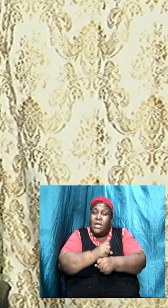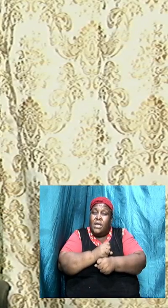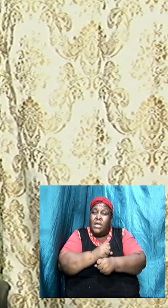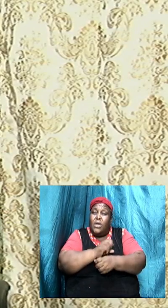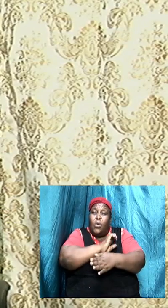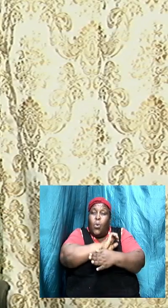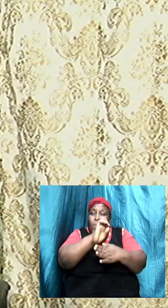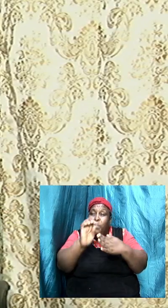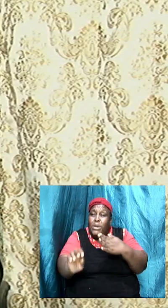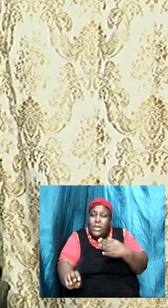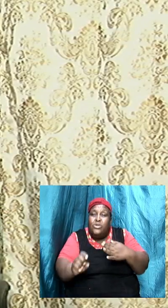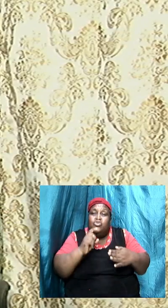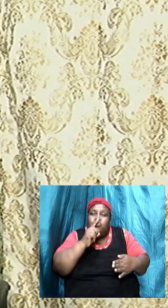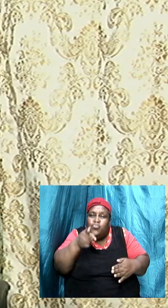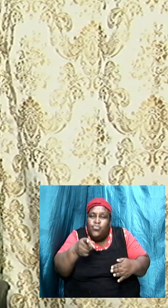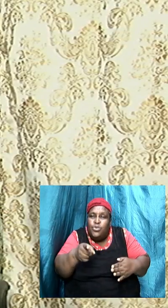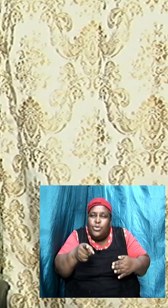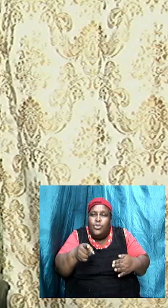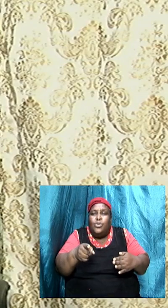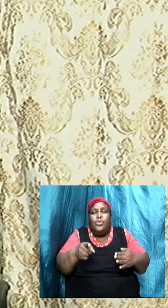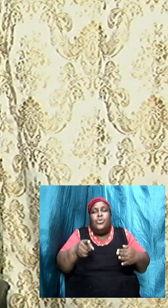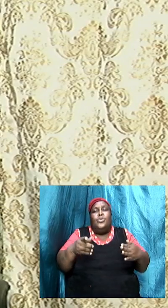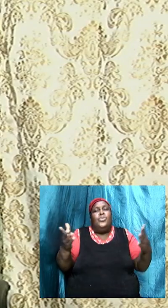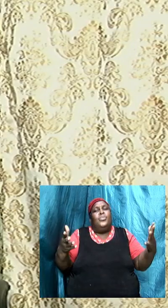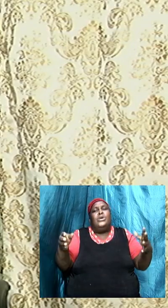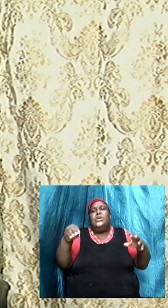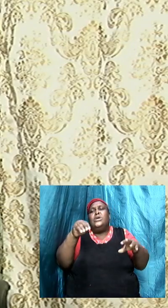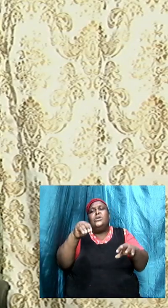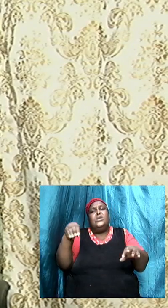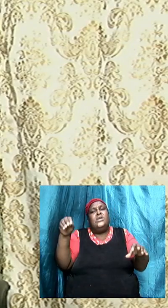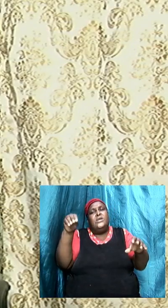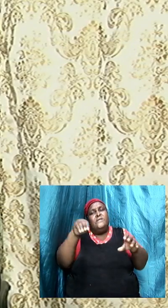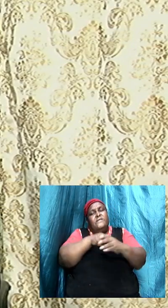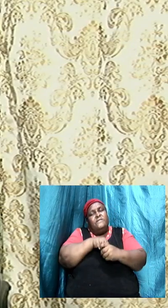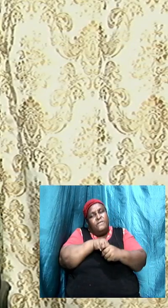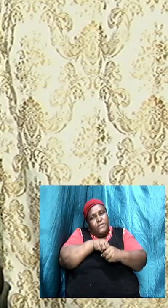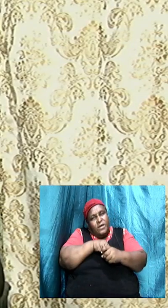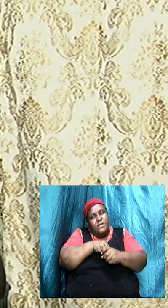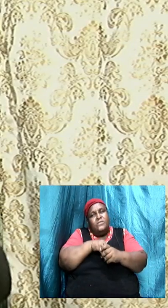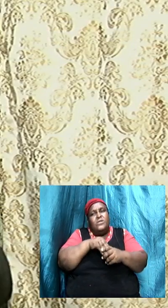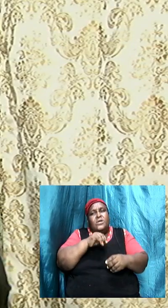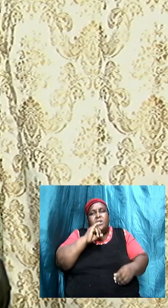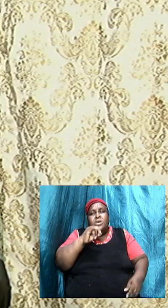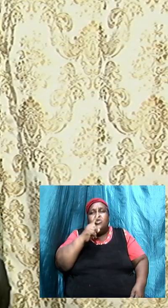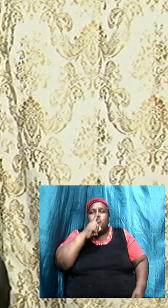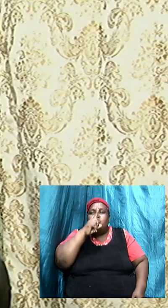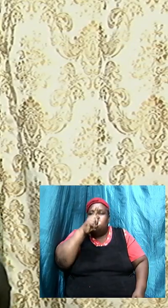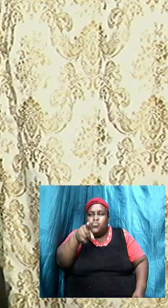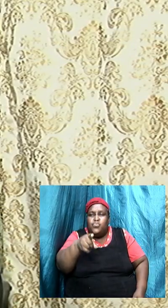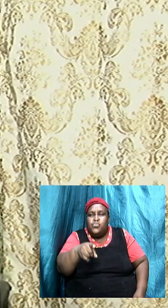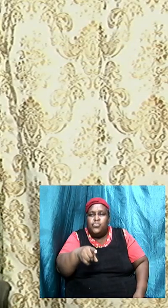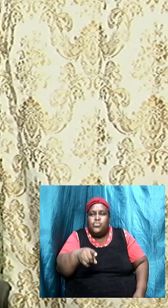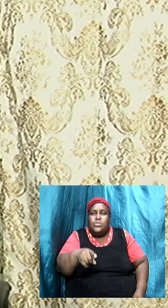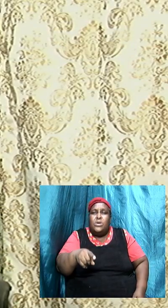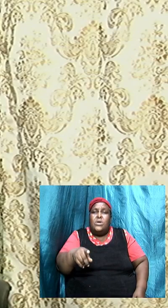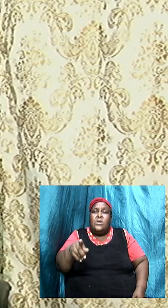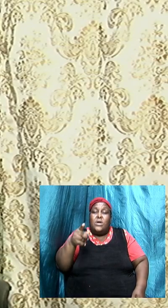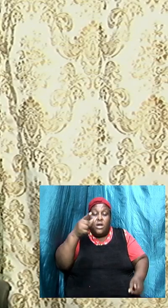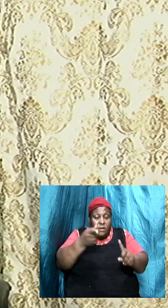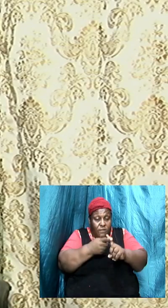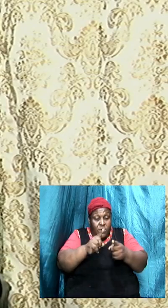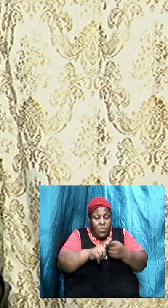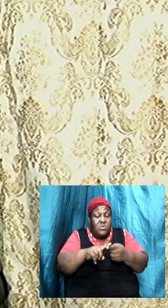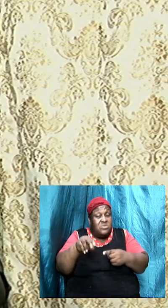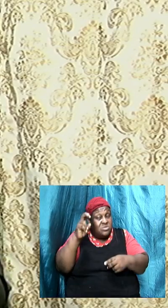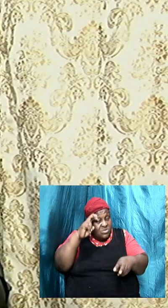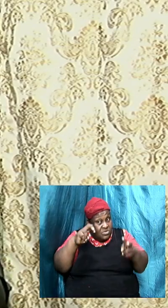convinced that what he was involving is the truth, because Theophilus was searching and he wanted to know